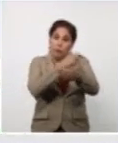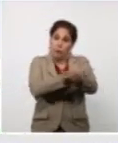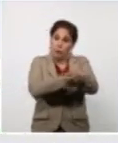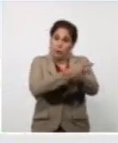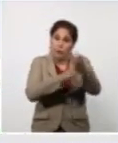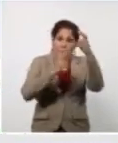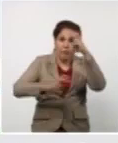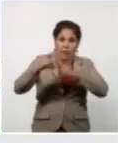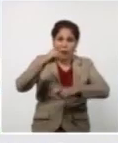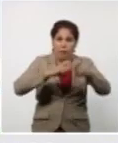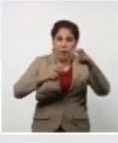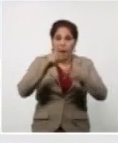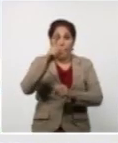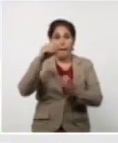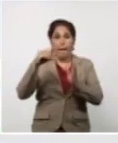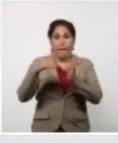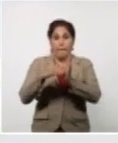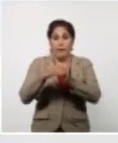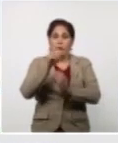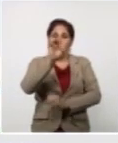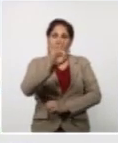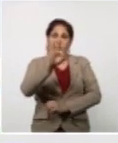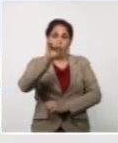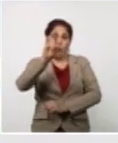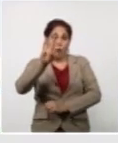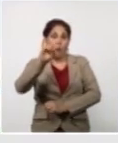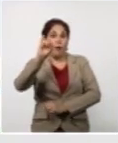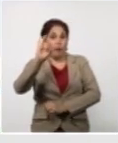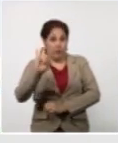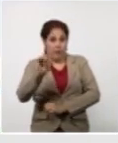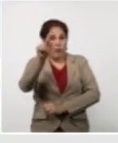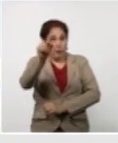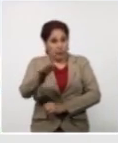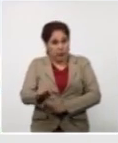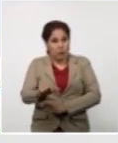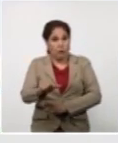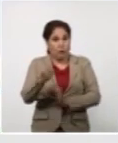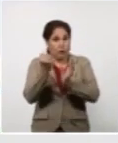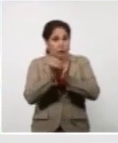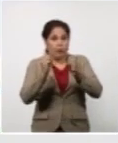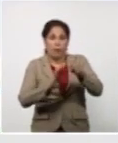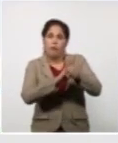1,897 people, are contacts of confirmed cases.